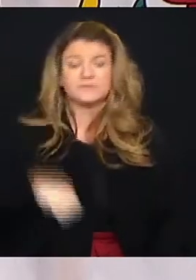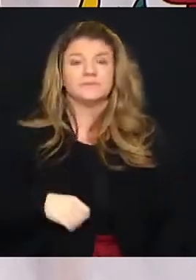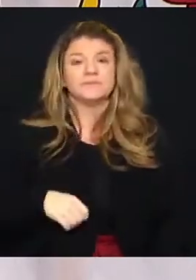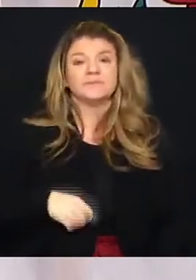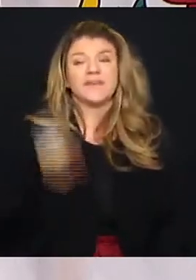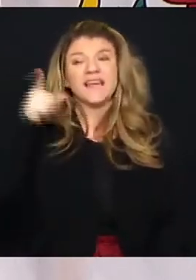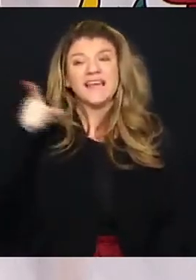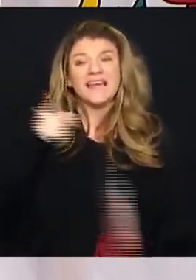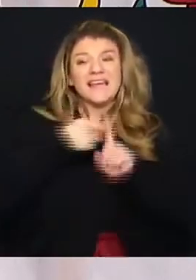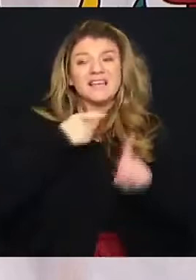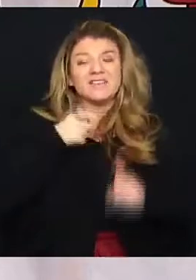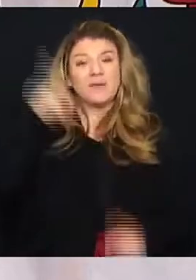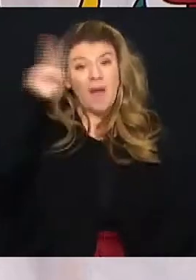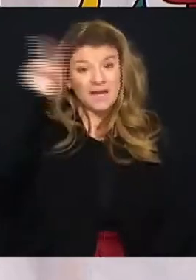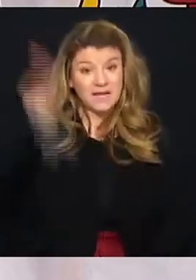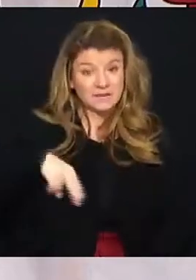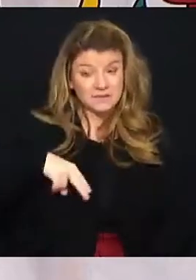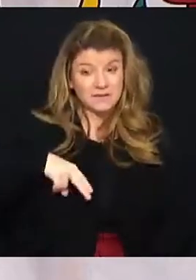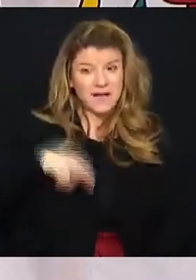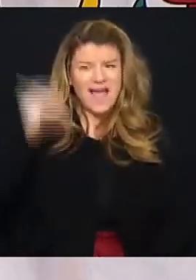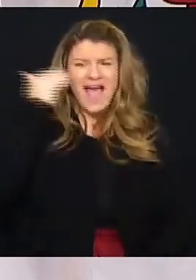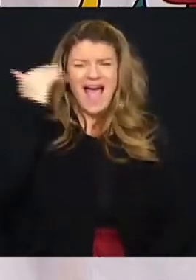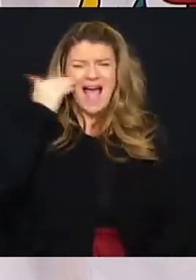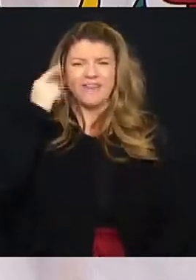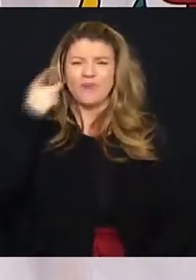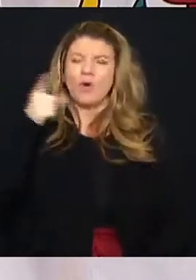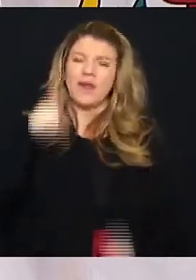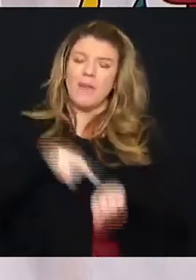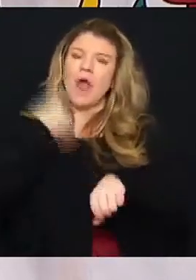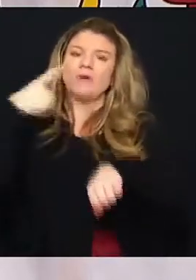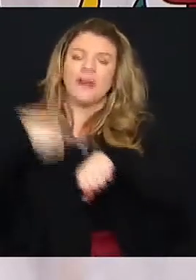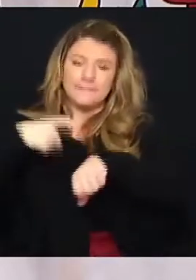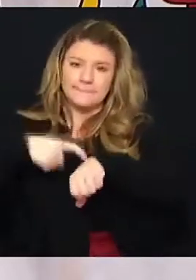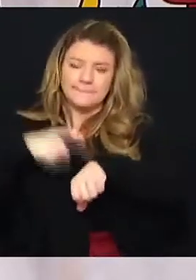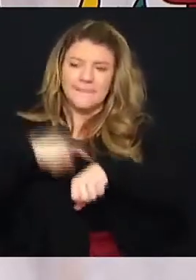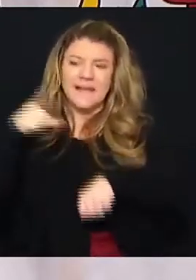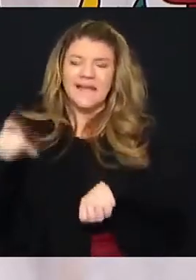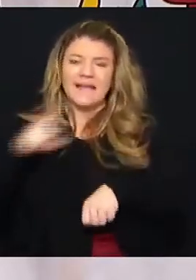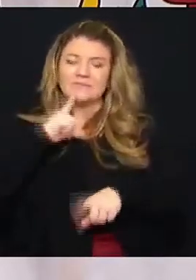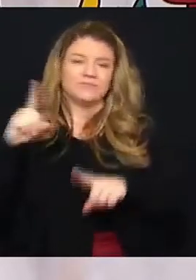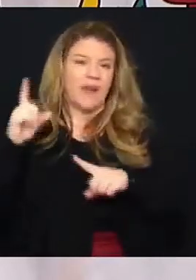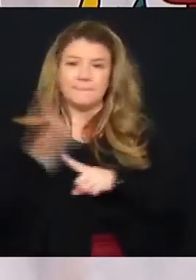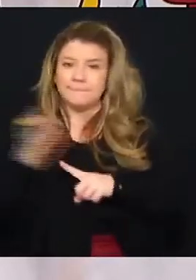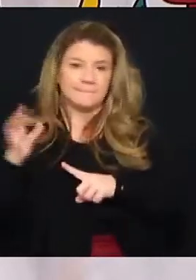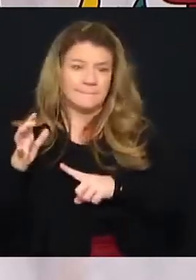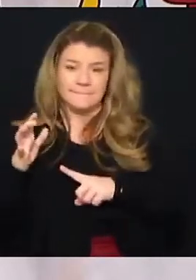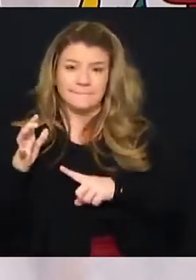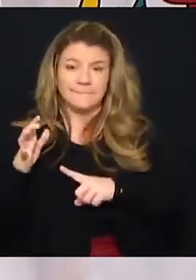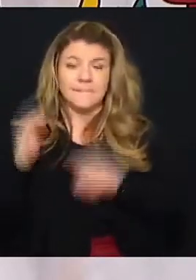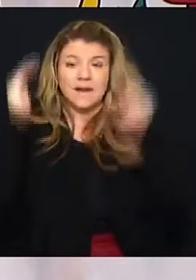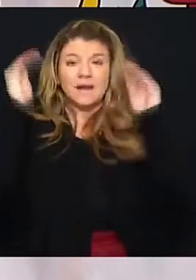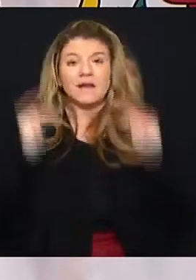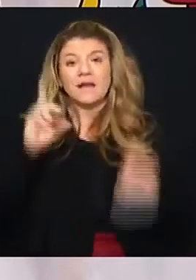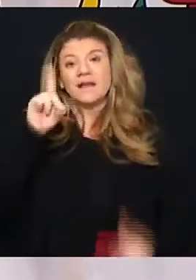2024. Tom's from Huntington. I've known Tom a long time. He's an absolute superstar. Then